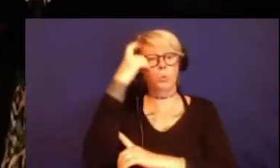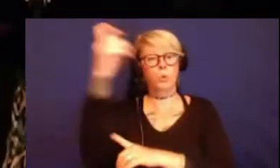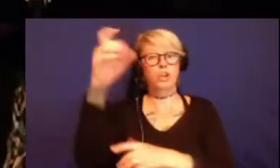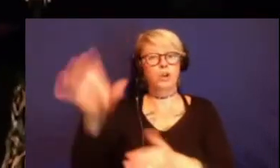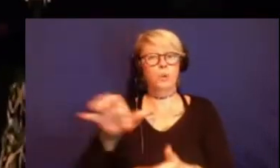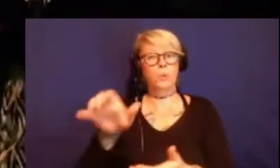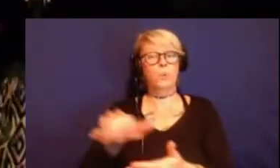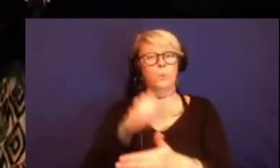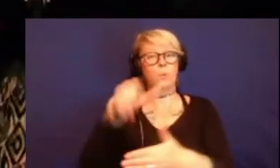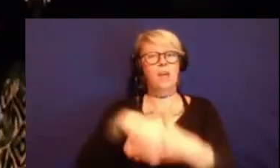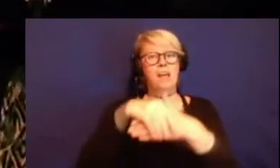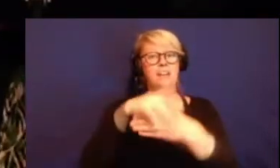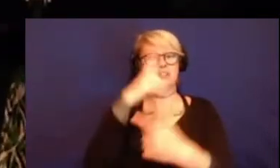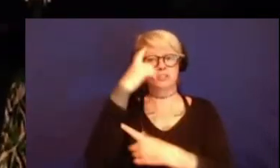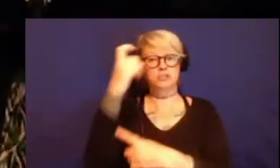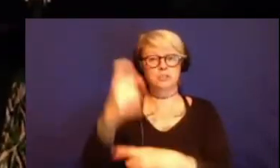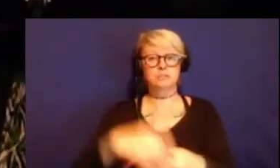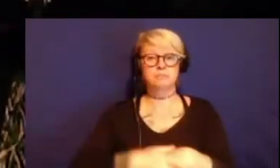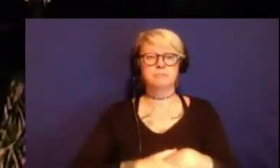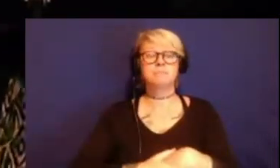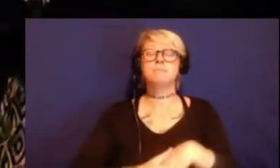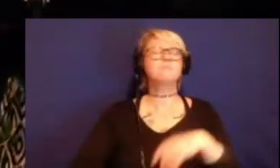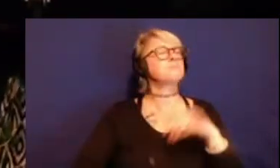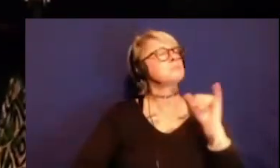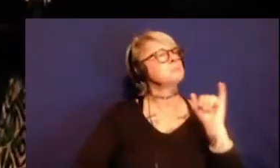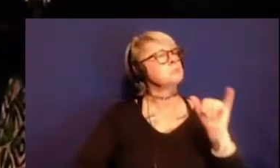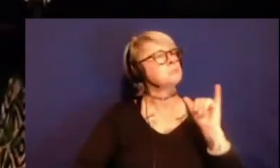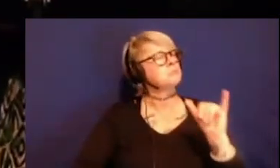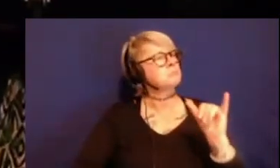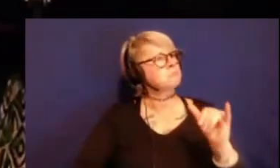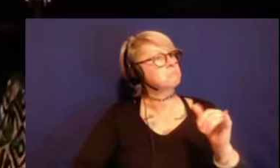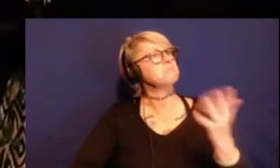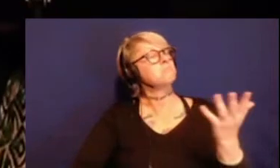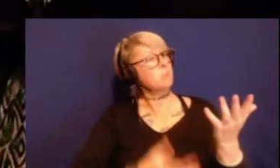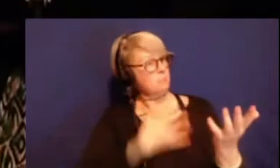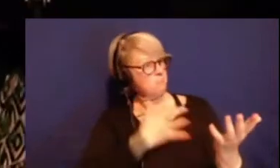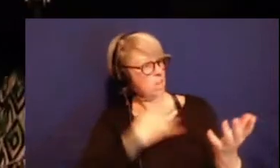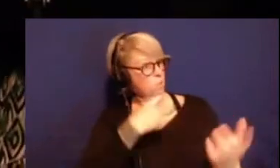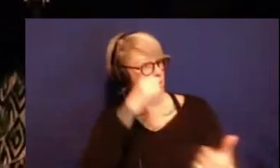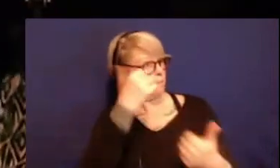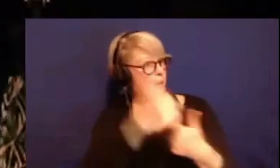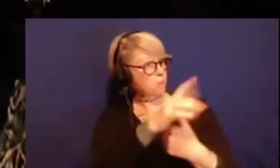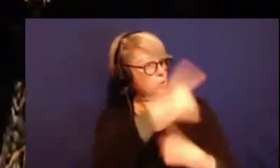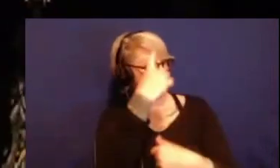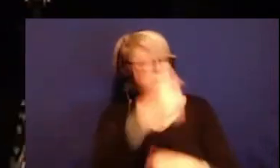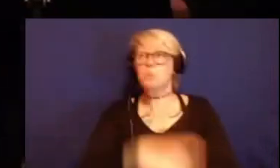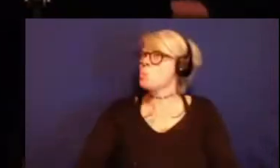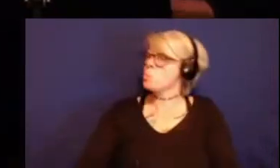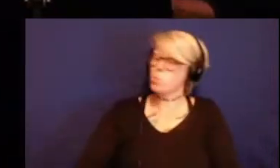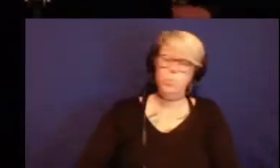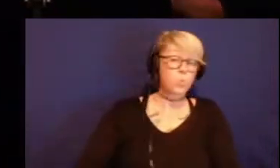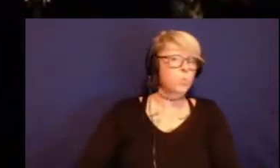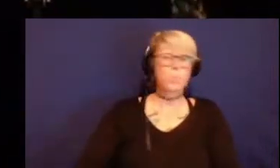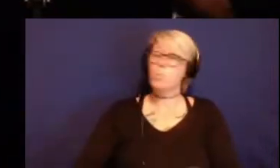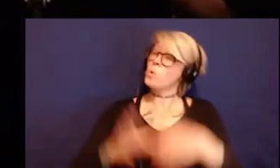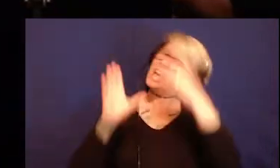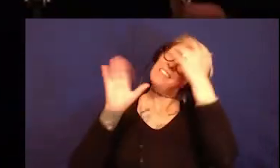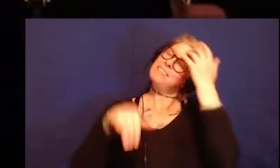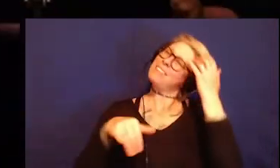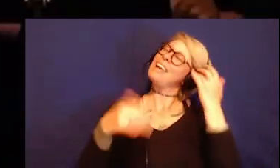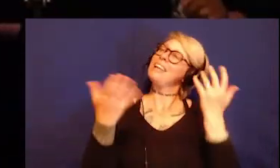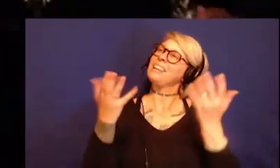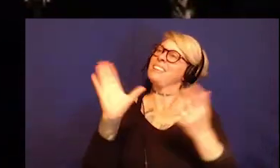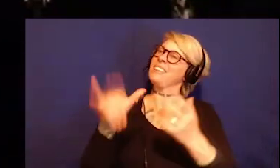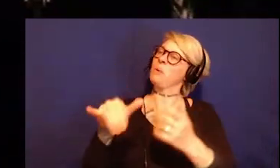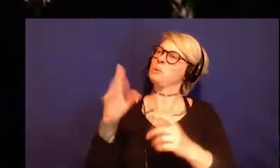dream. I see. Do you usually remember your dreams? No, and you see, that's the thing. This one